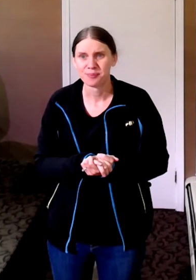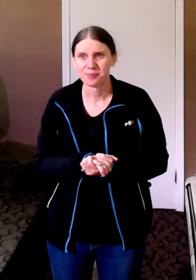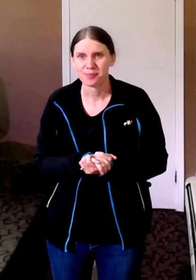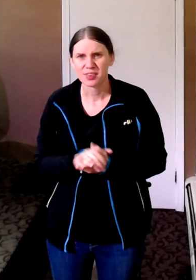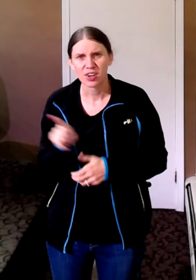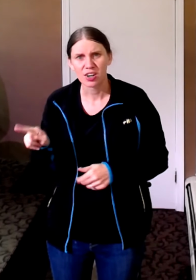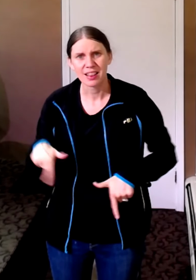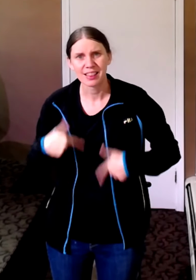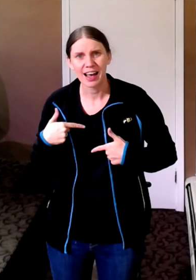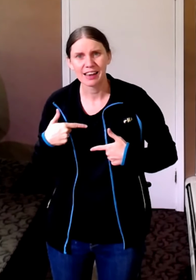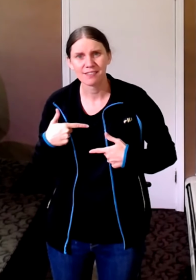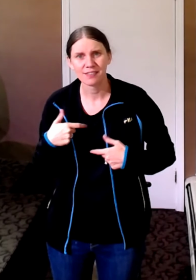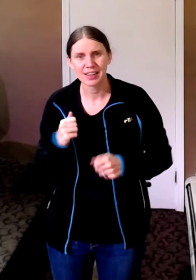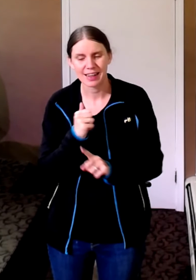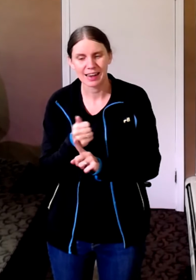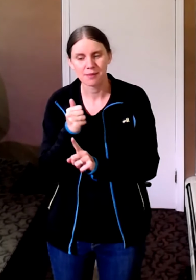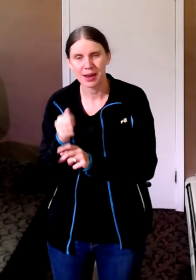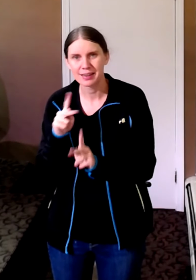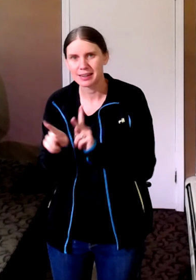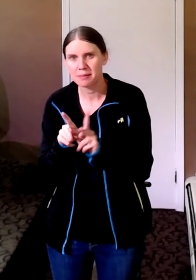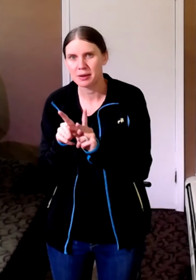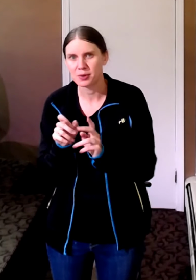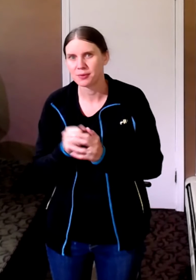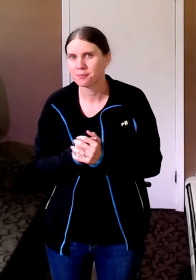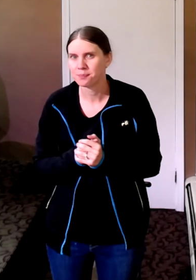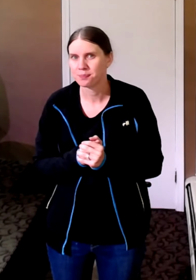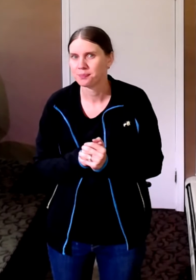And her life is still having an impact on people around her.